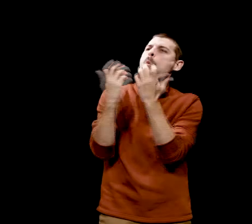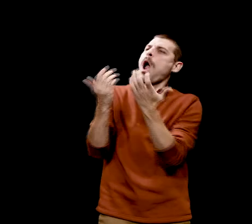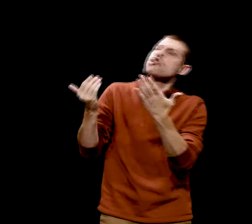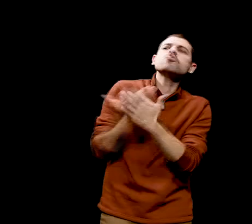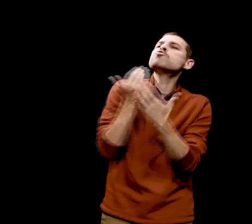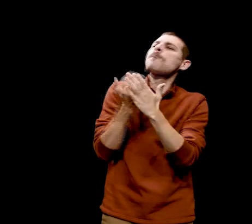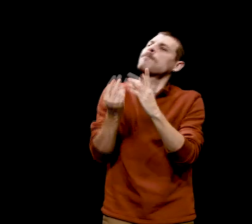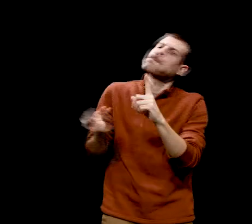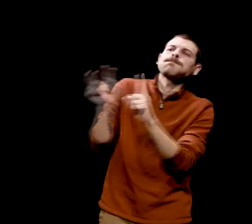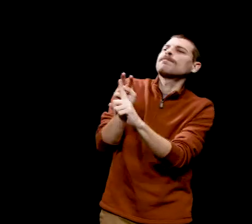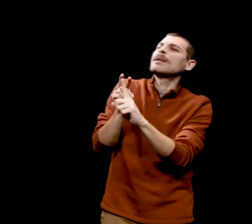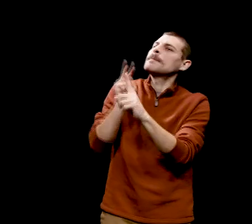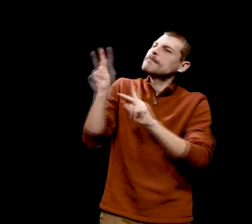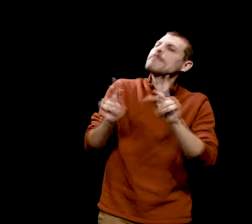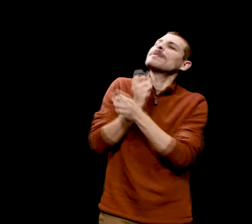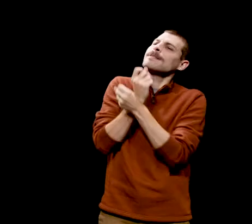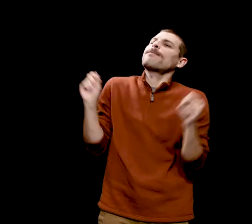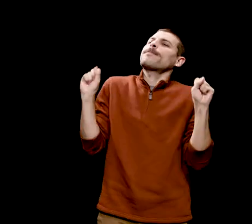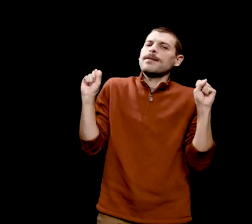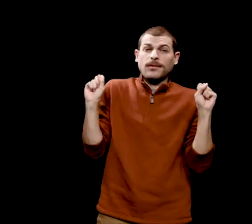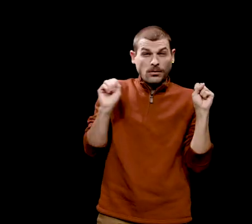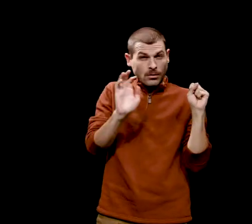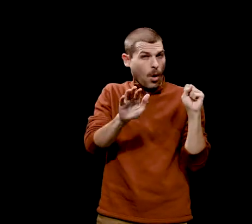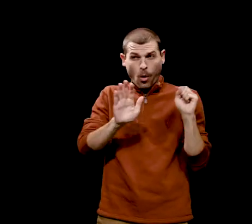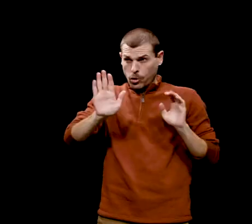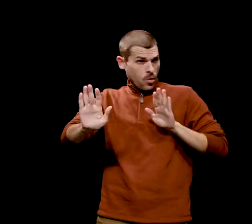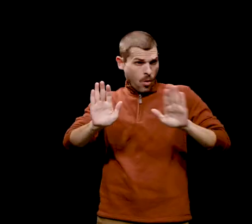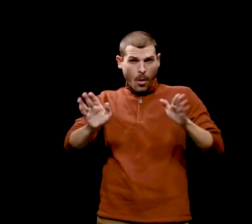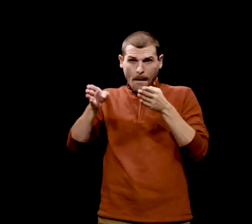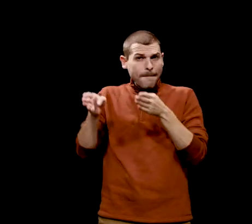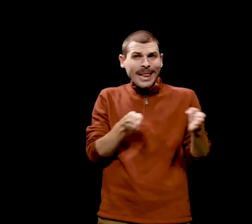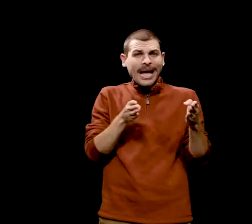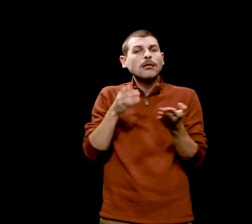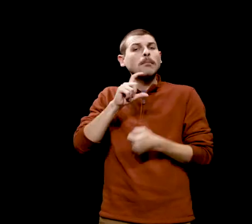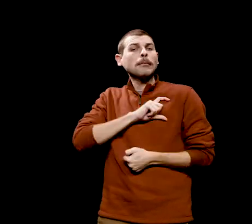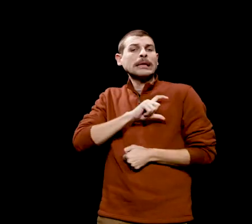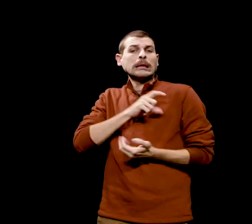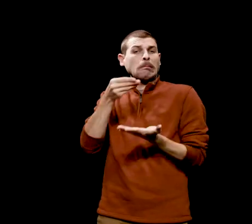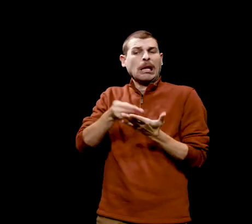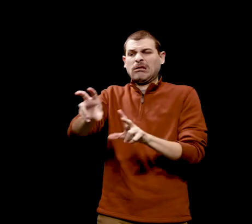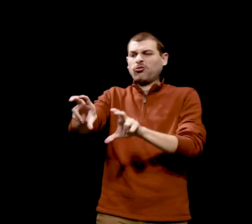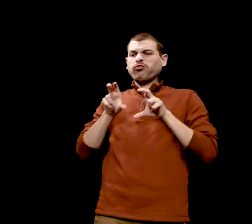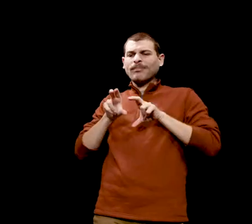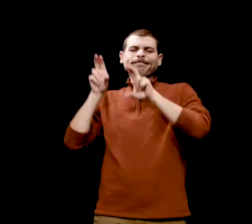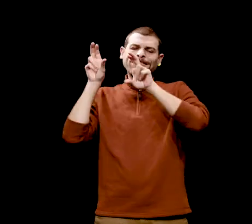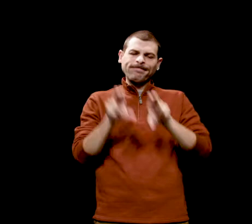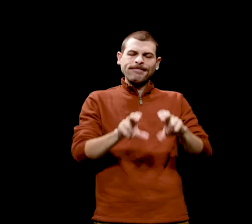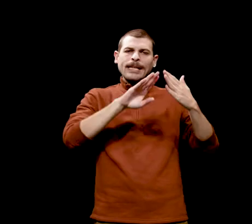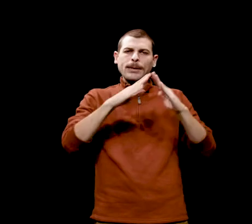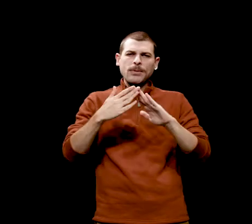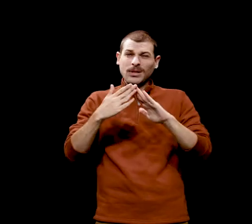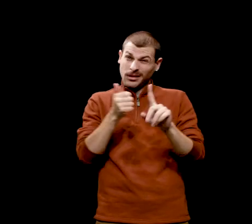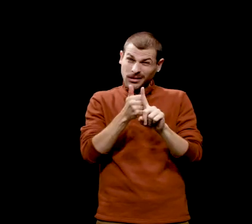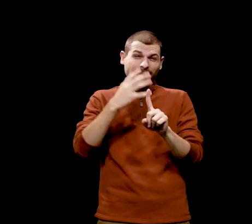your plans to decrease police funding while reinvesting in the Black community that has been deeply impacted by police